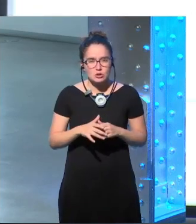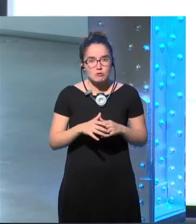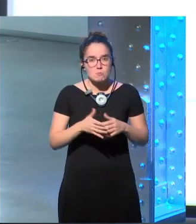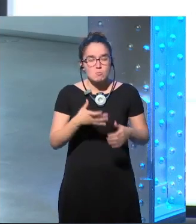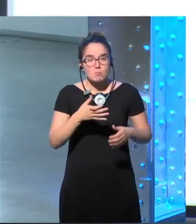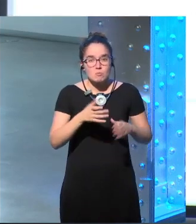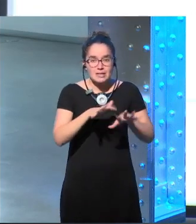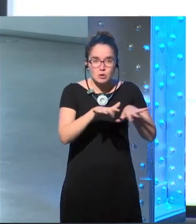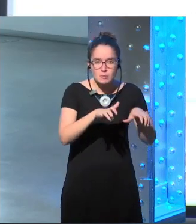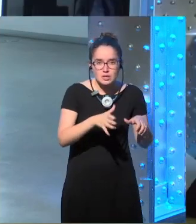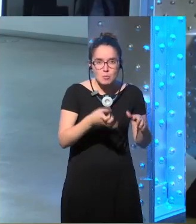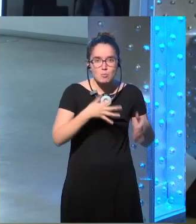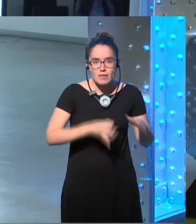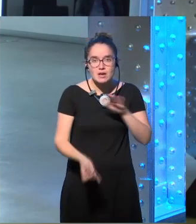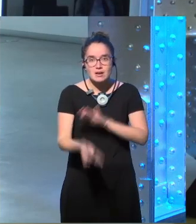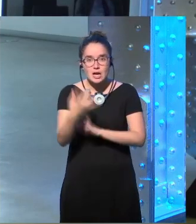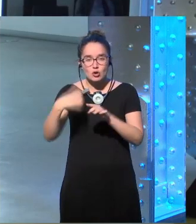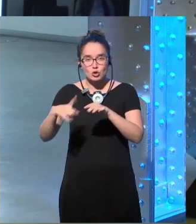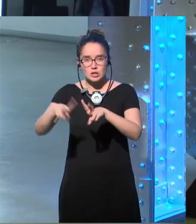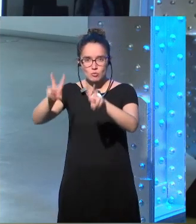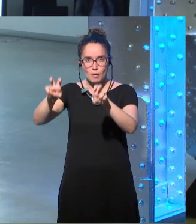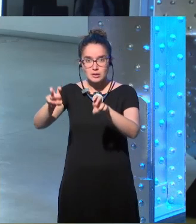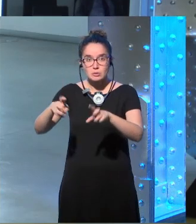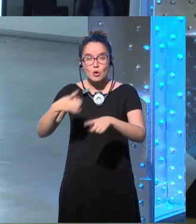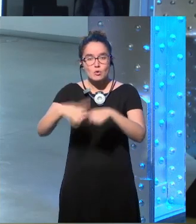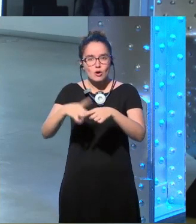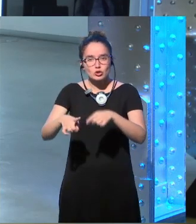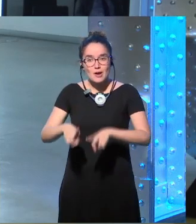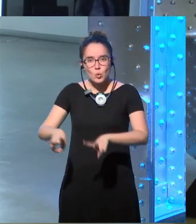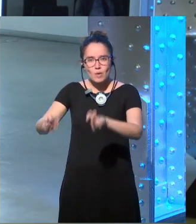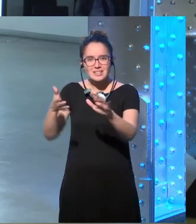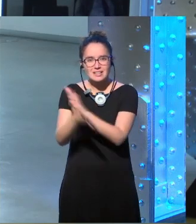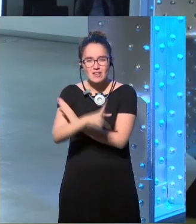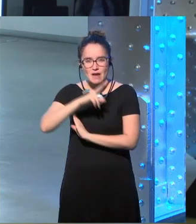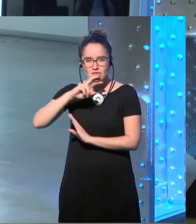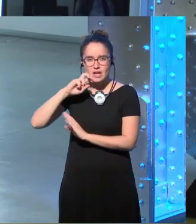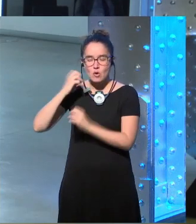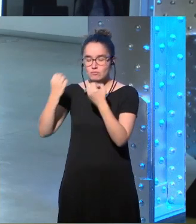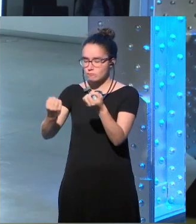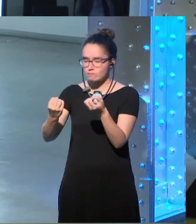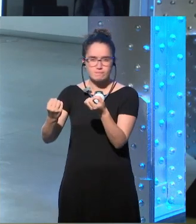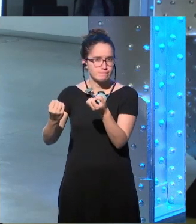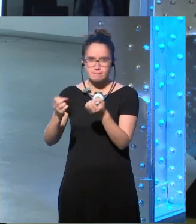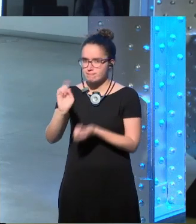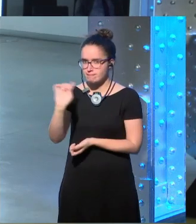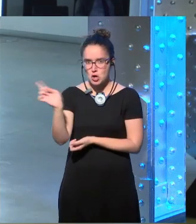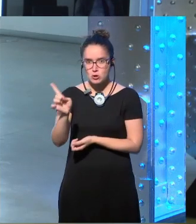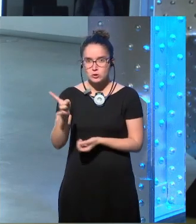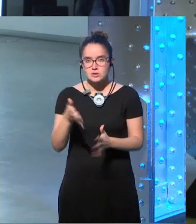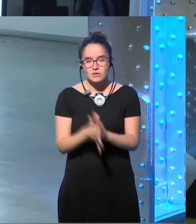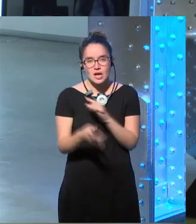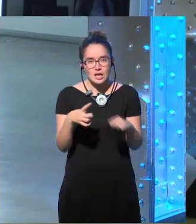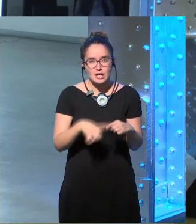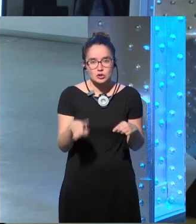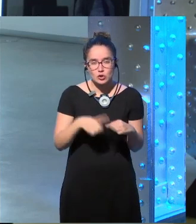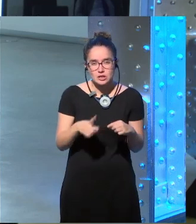new doesn't make it valuable. And I think that things that we tacitly understand may